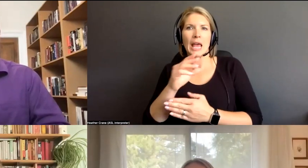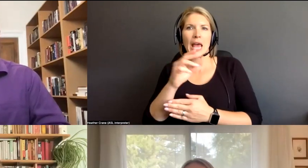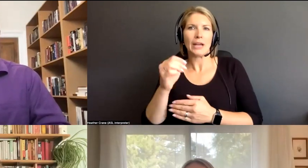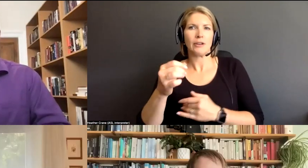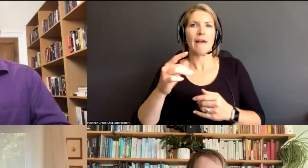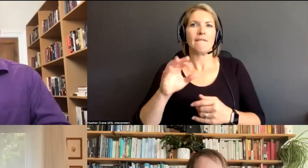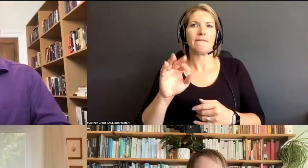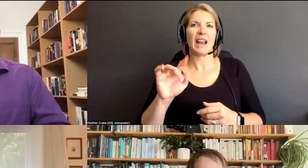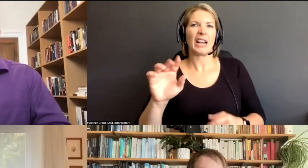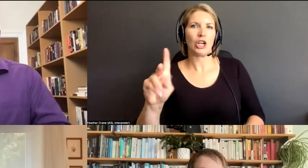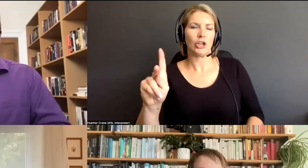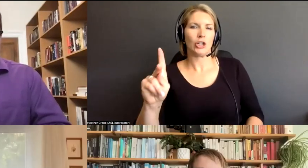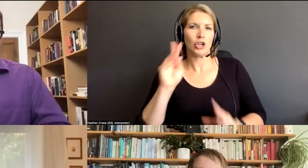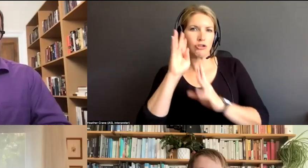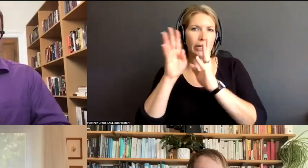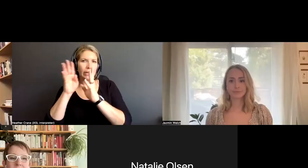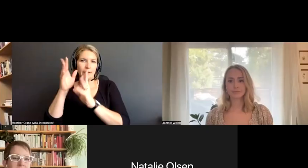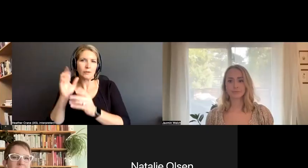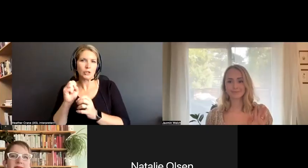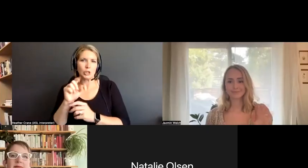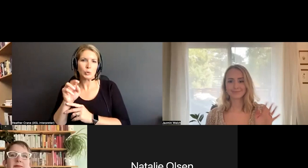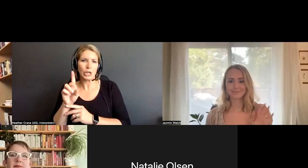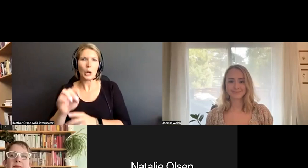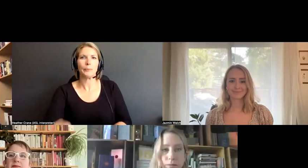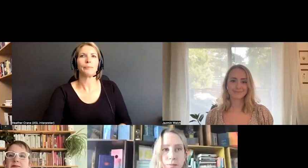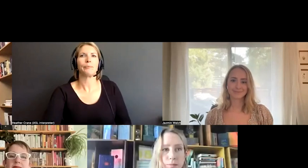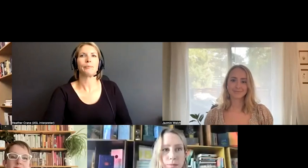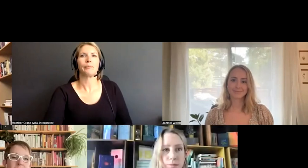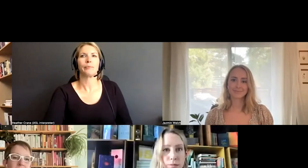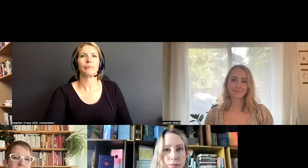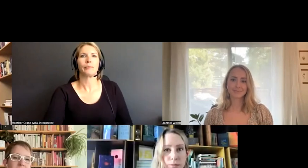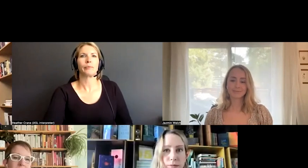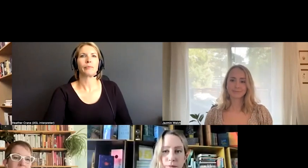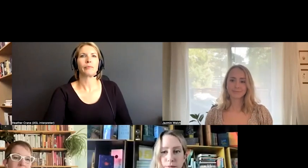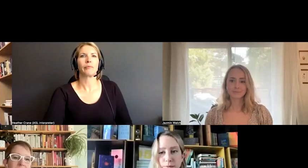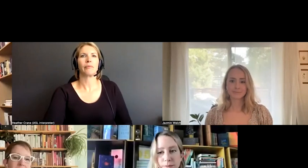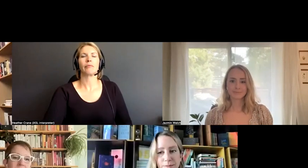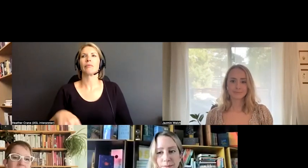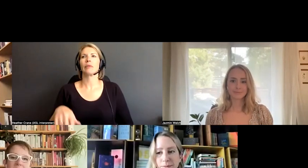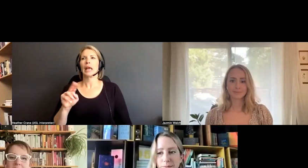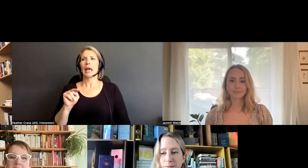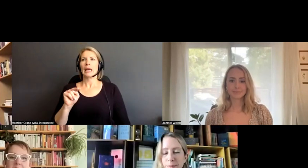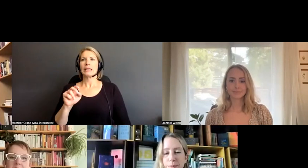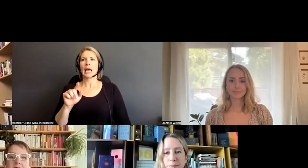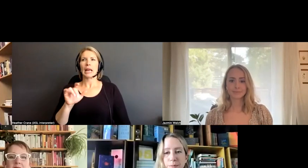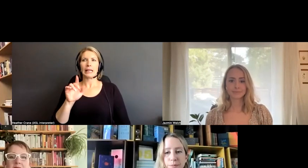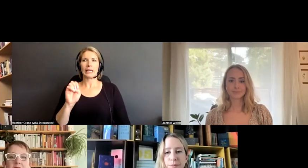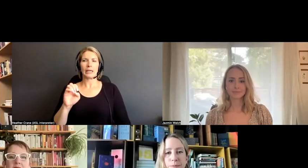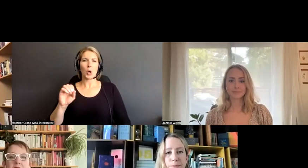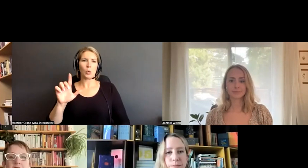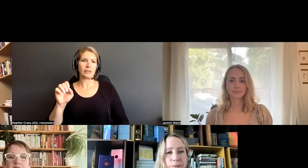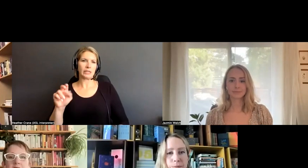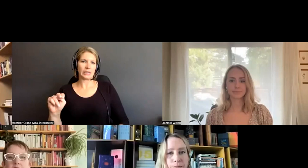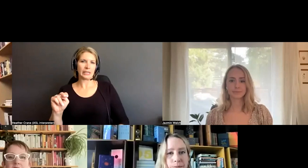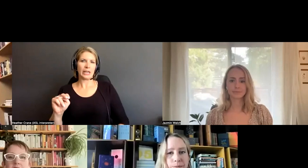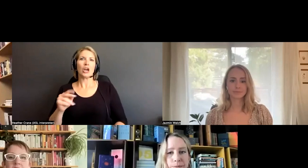Studio. Natalie Olson runs Kiss Cut Design, and she is also one half of Hingston and